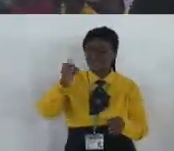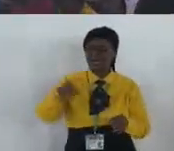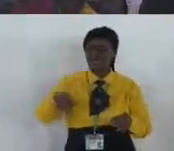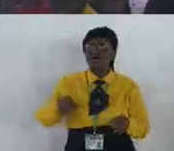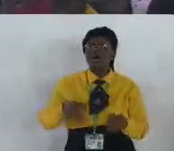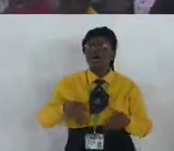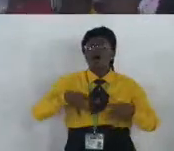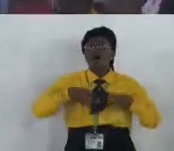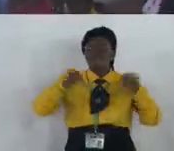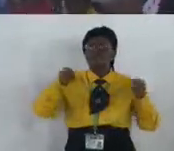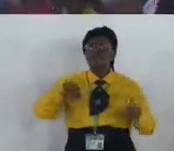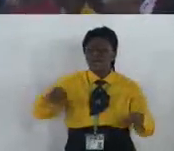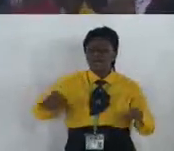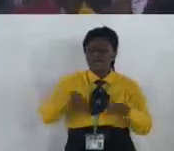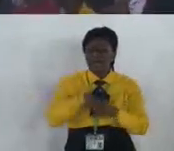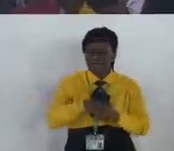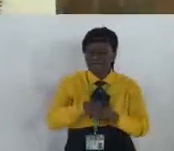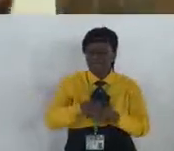Heal their businesses.